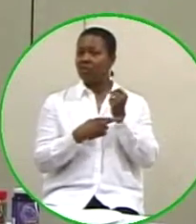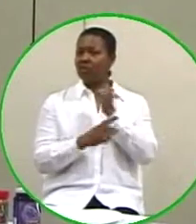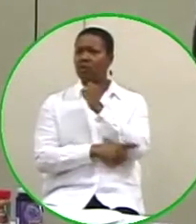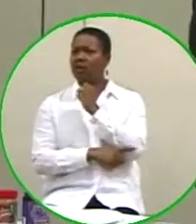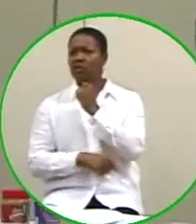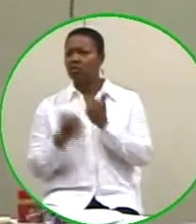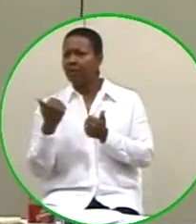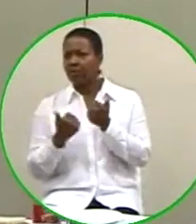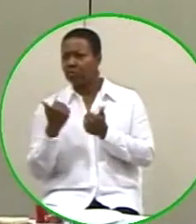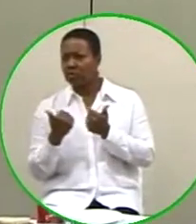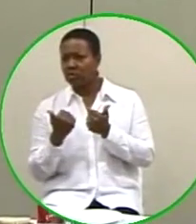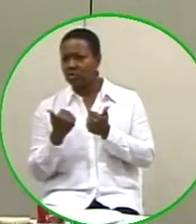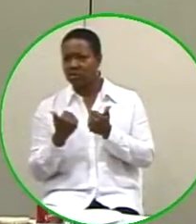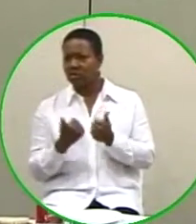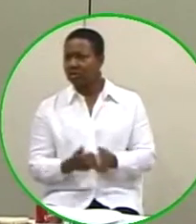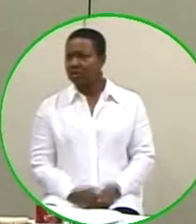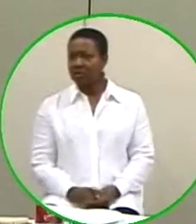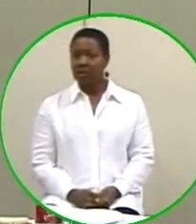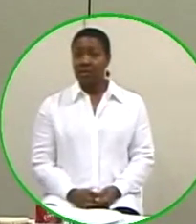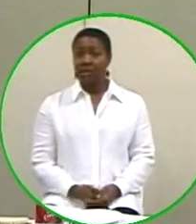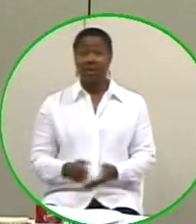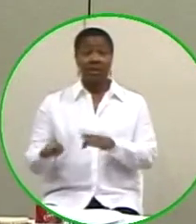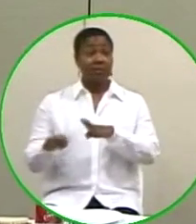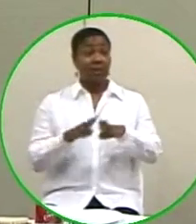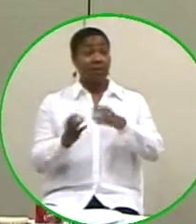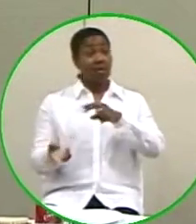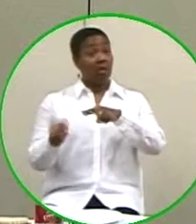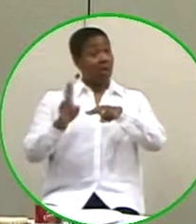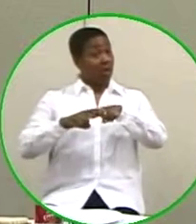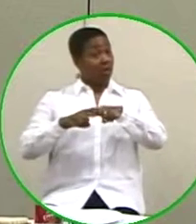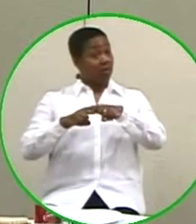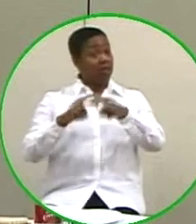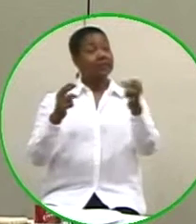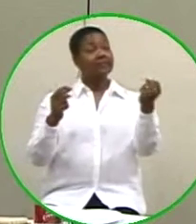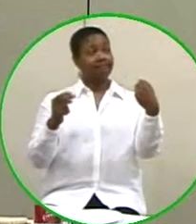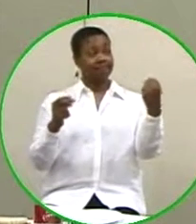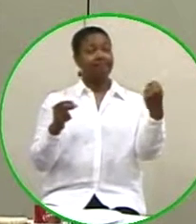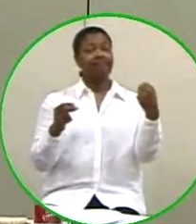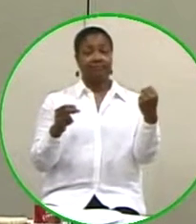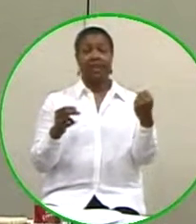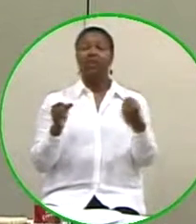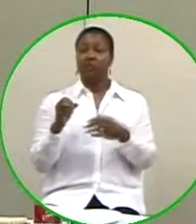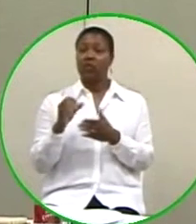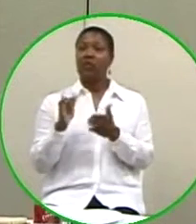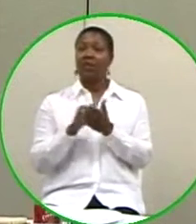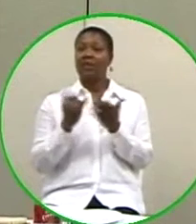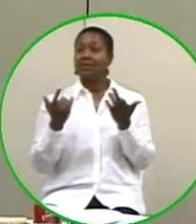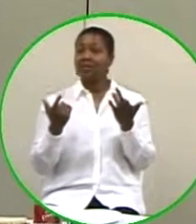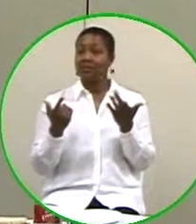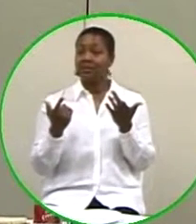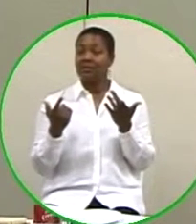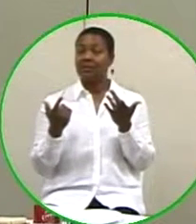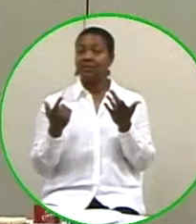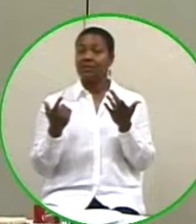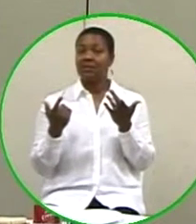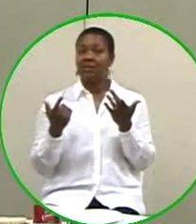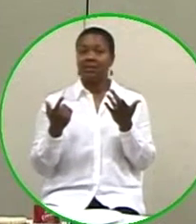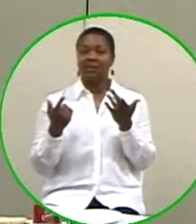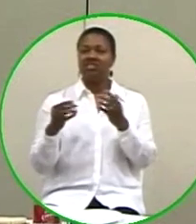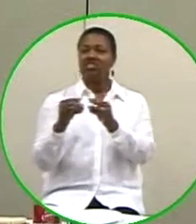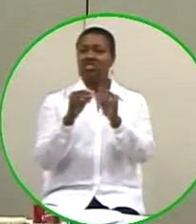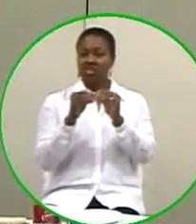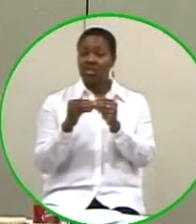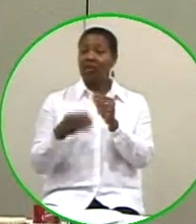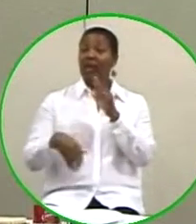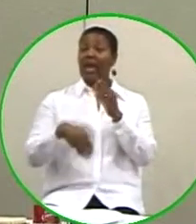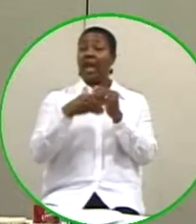punishment? Did the behavior increase? Therefore, it is a, did we add something